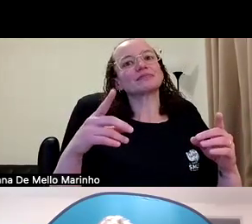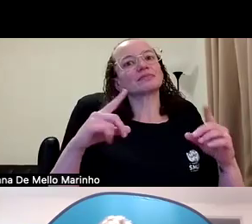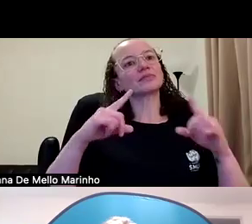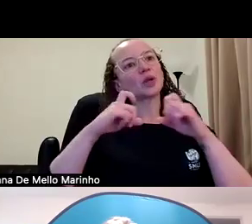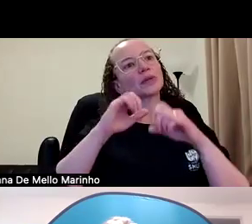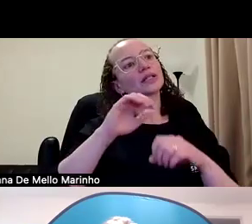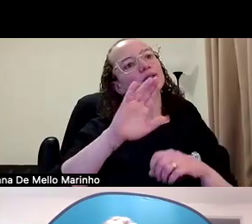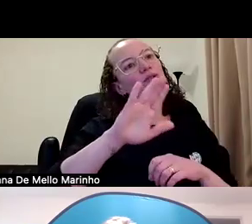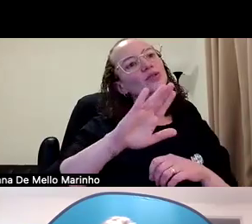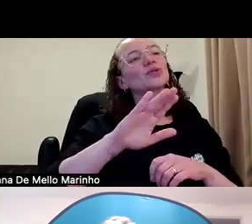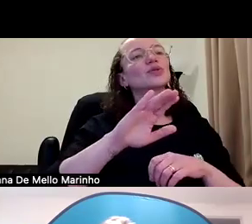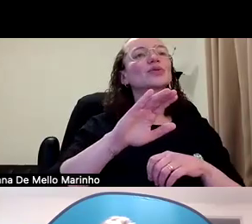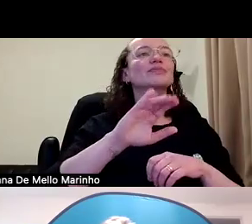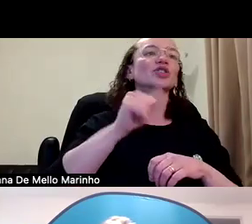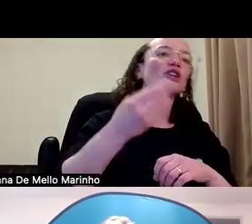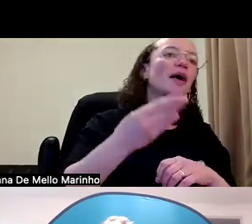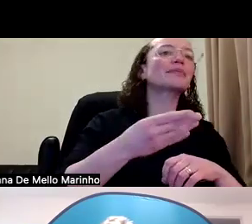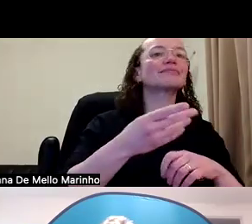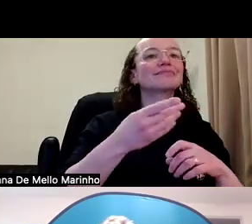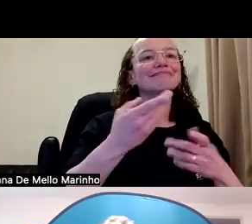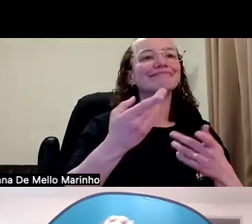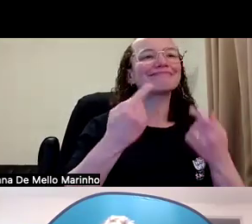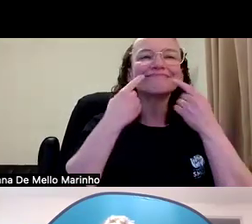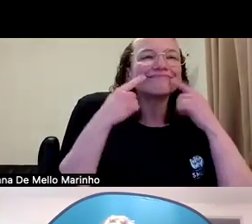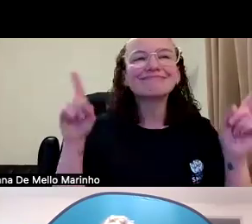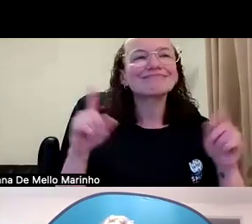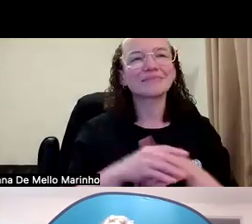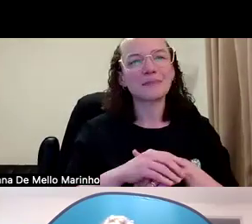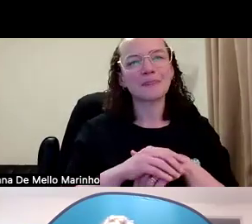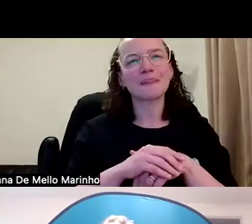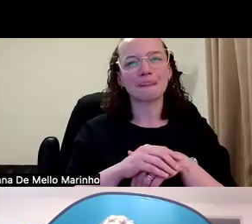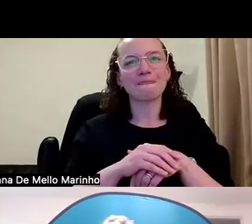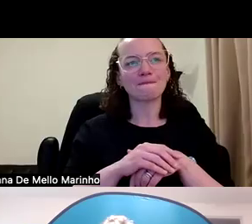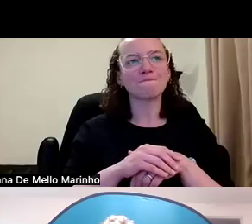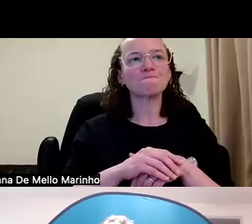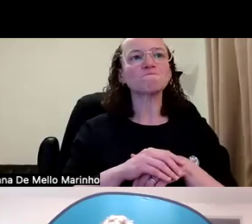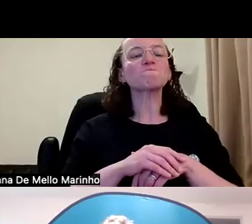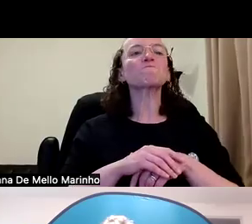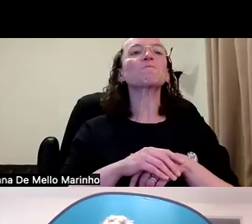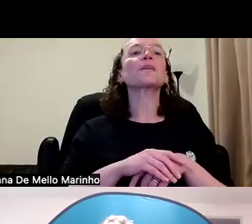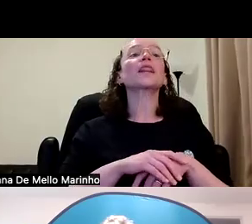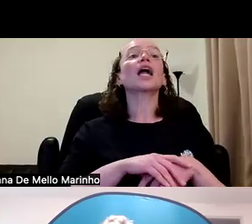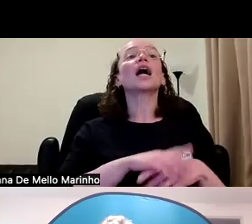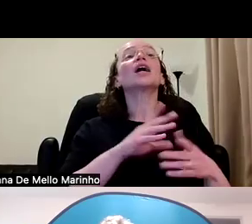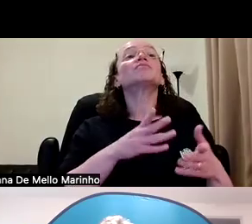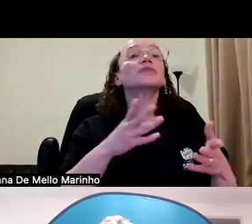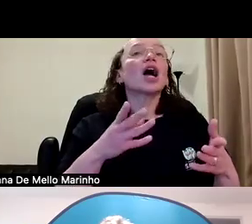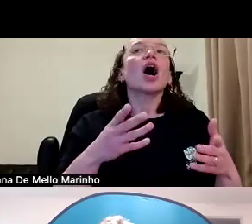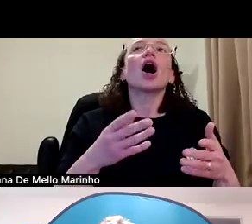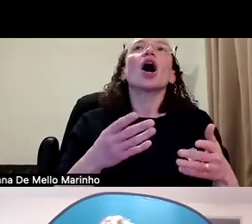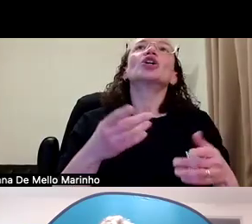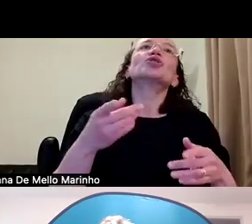supposed to be educating anybody, but it is sort of your job. Otherwise things don't go successfully.